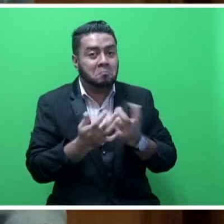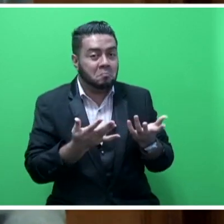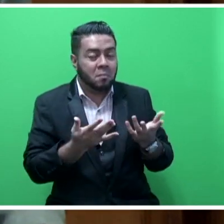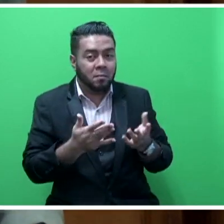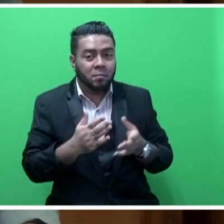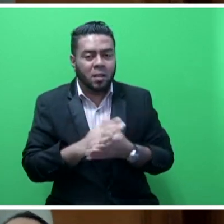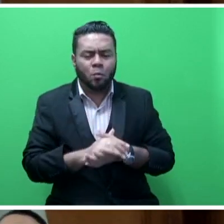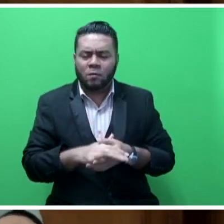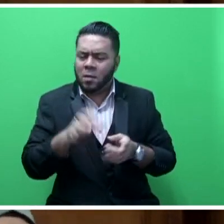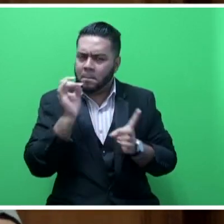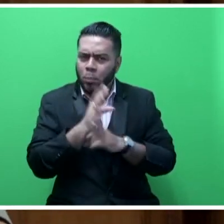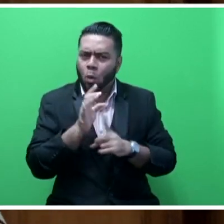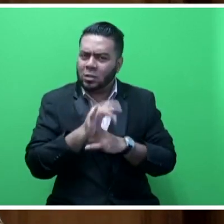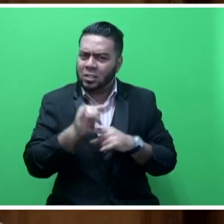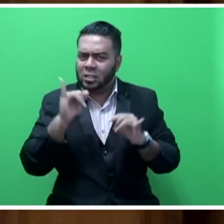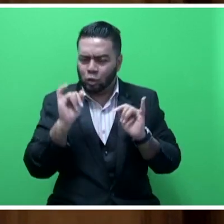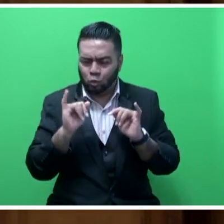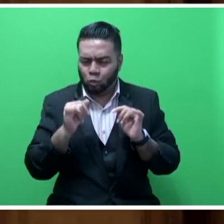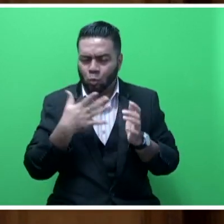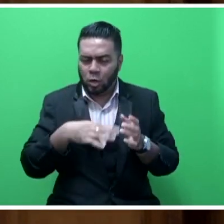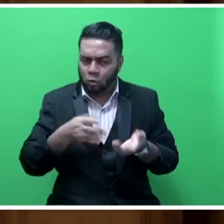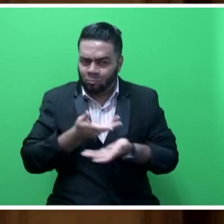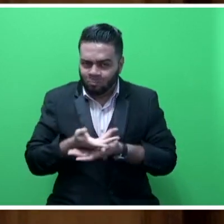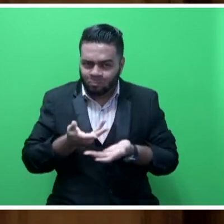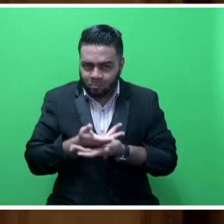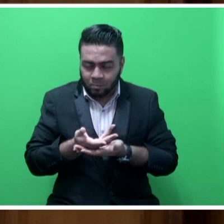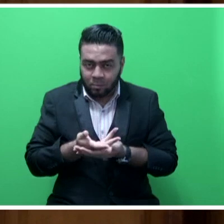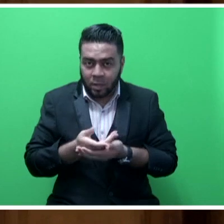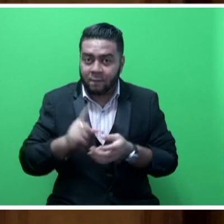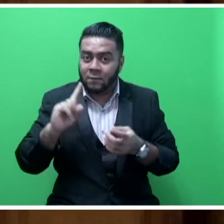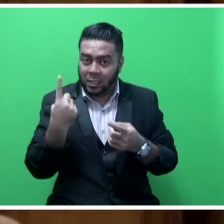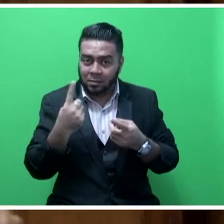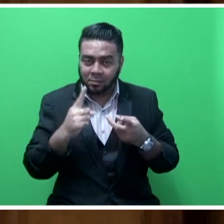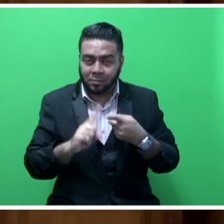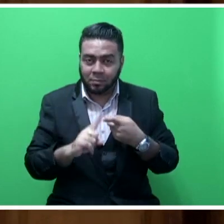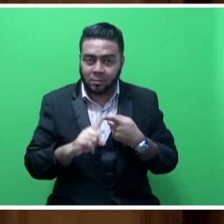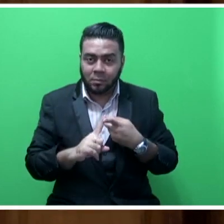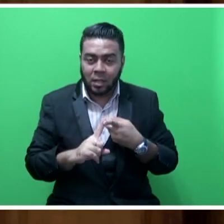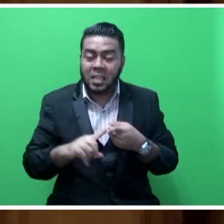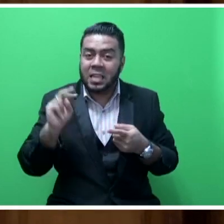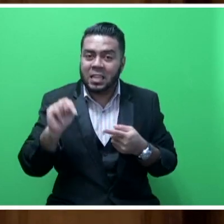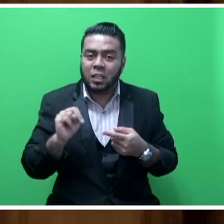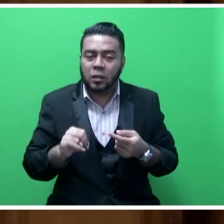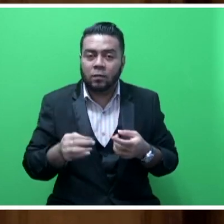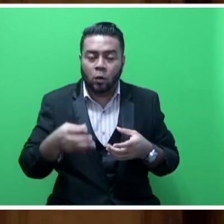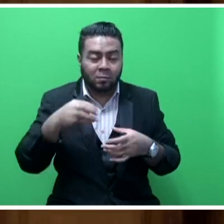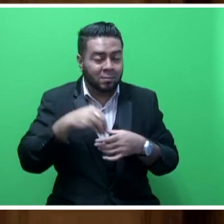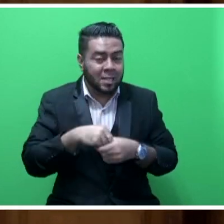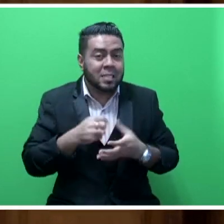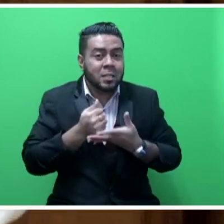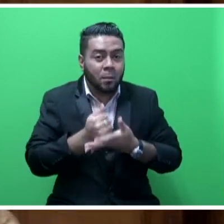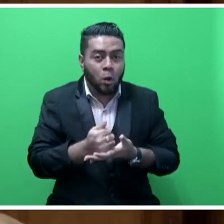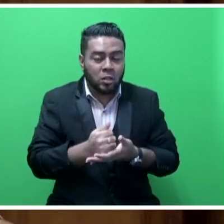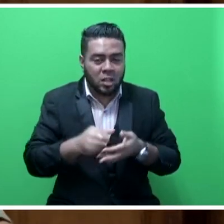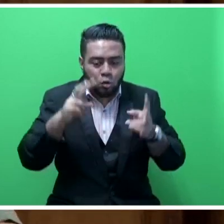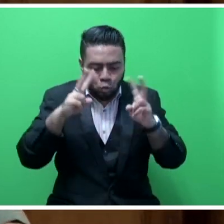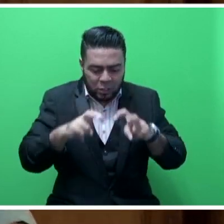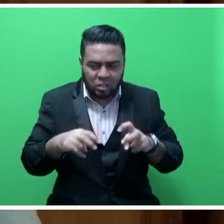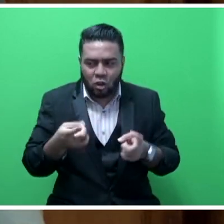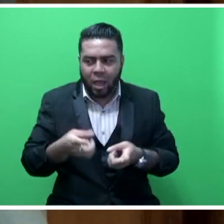there are key elements that need to be in place. Firstly is the need for investment support in research and